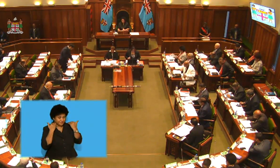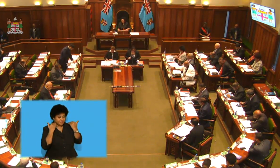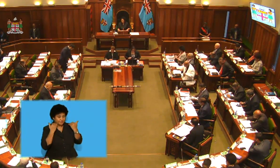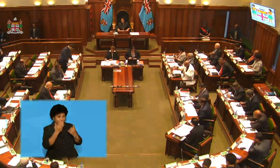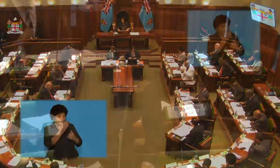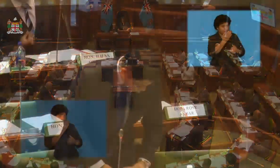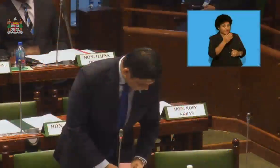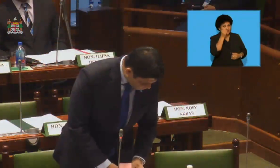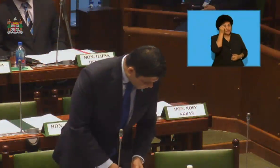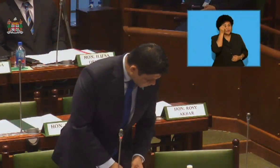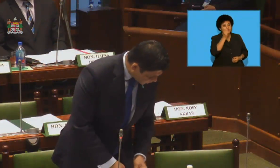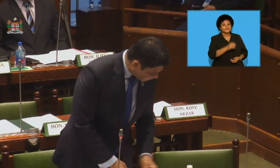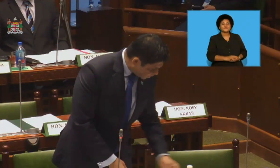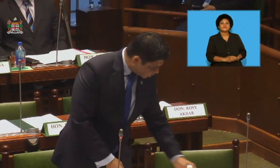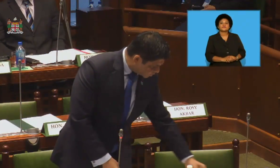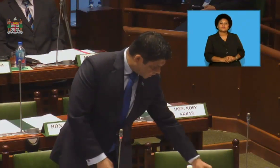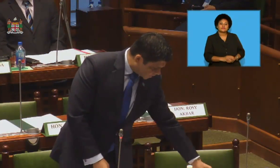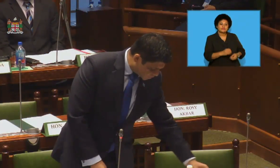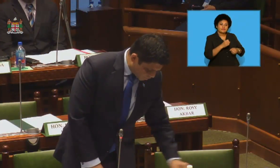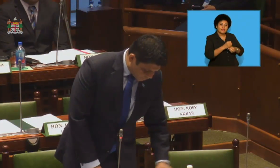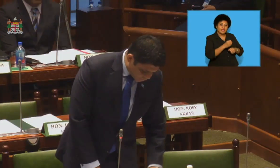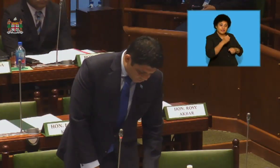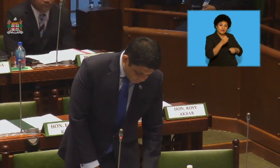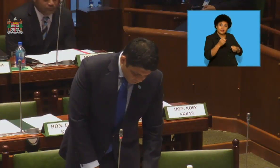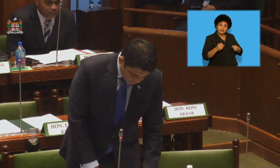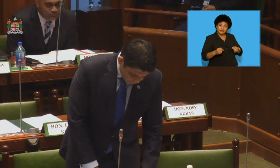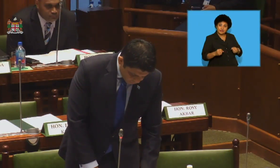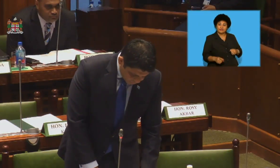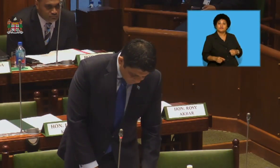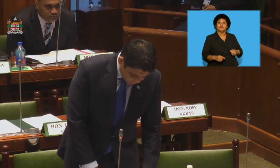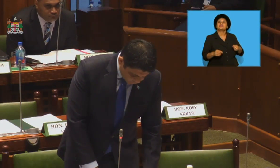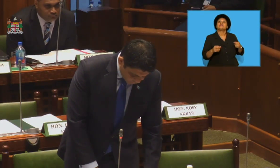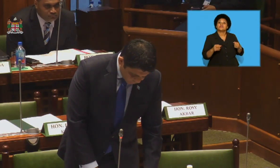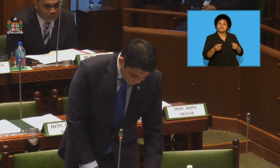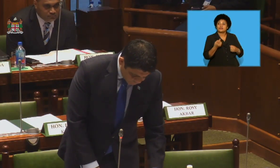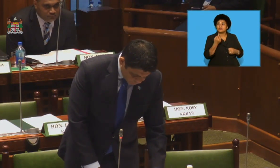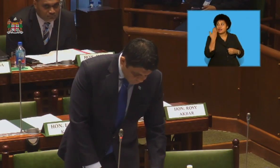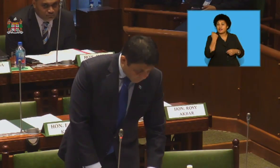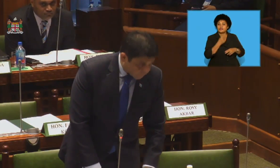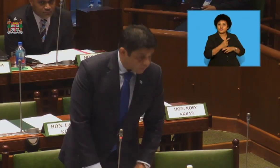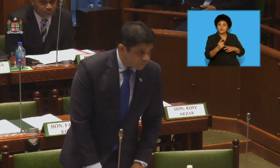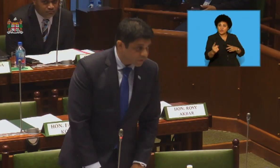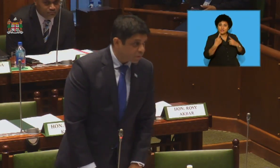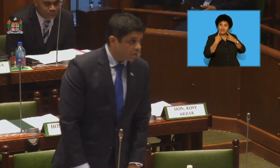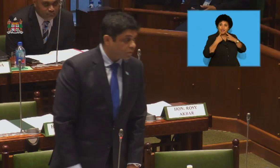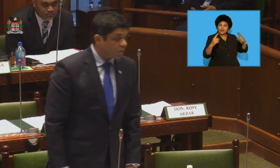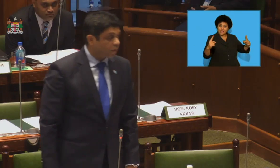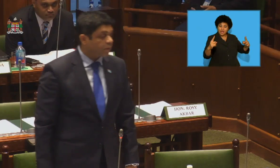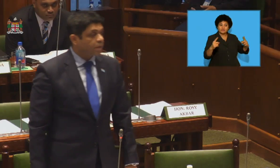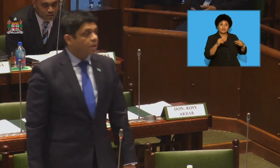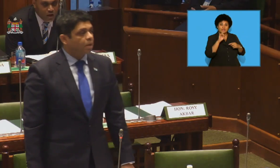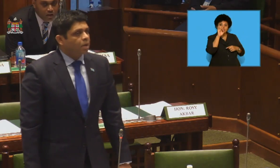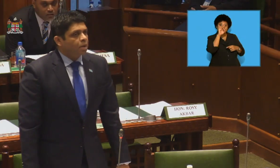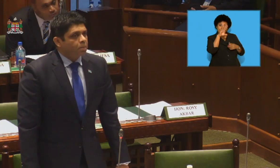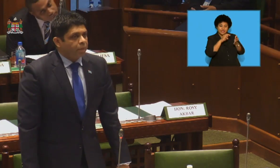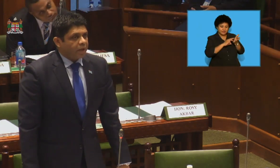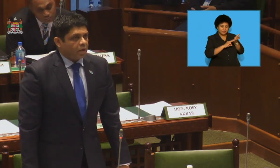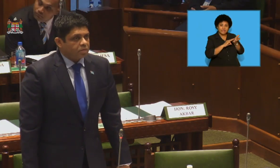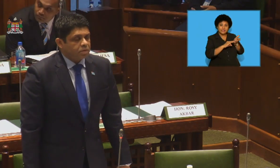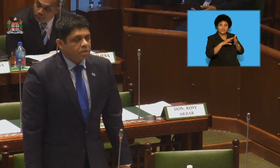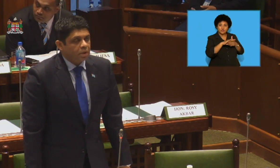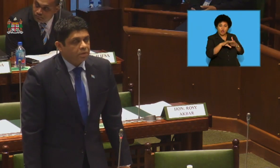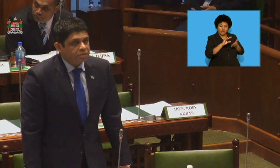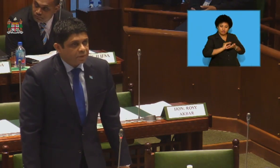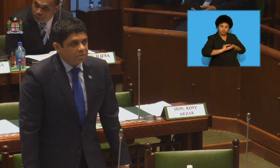know, that government made an announcement last week in respect of an additional $10 million